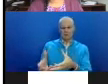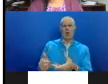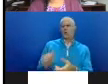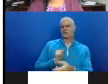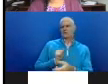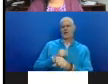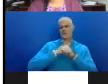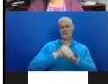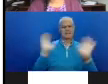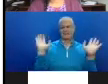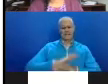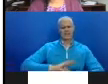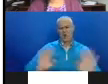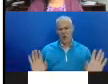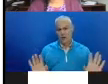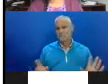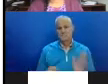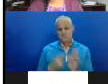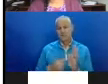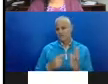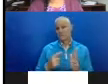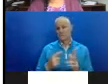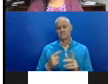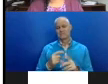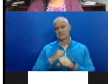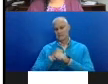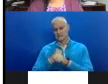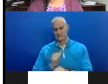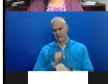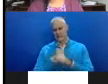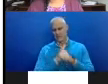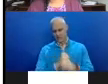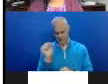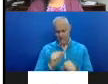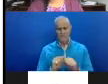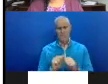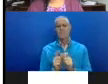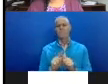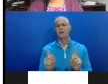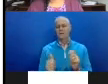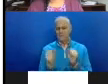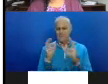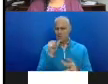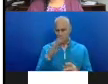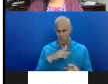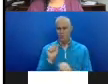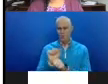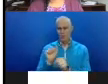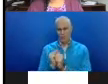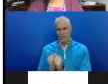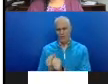only, and sometimes it's self-defense, and that needs to be recognized. But many of the women who we worked with over the years knew